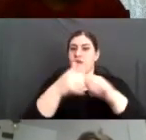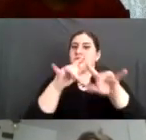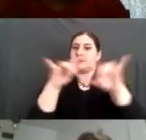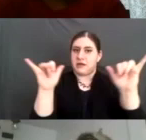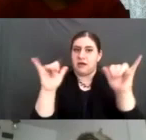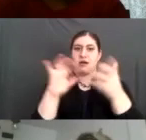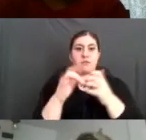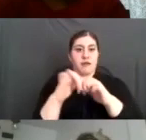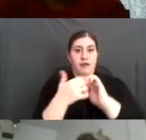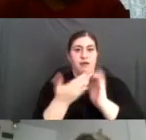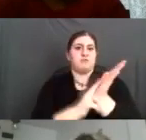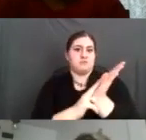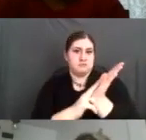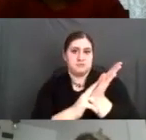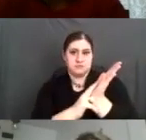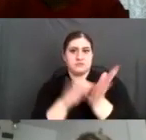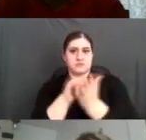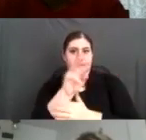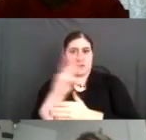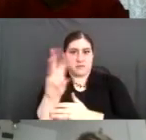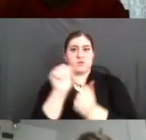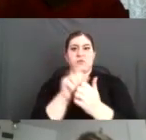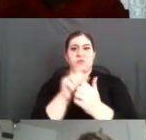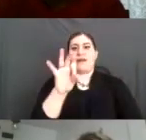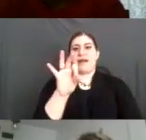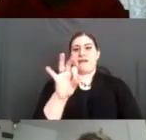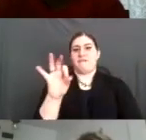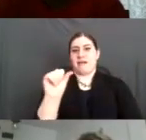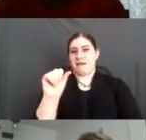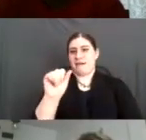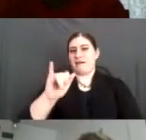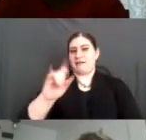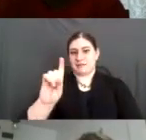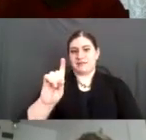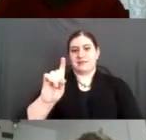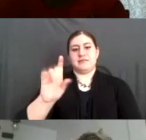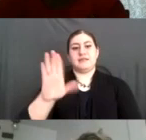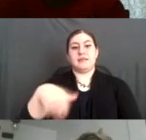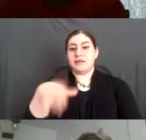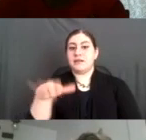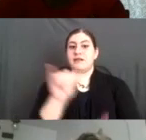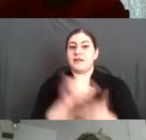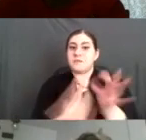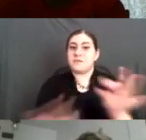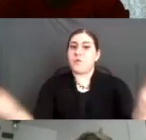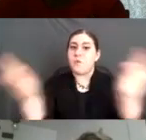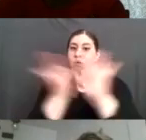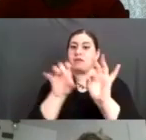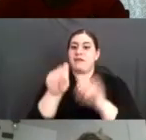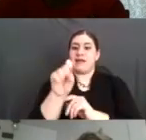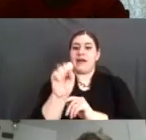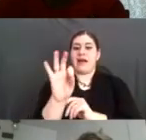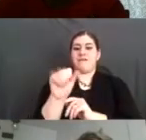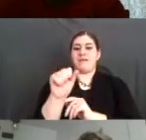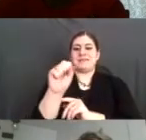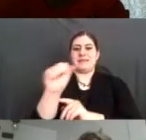by simply logging in. You'll log in with your FSA ID. I can't stress enough the importance of getting your FSA ID all